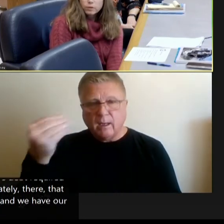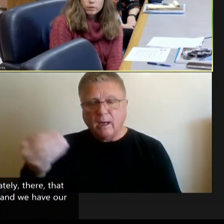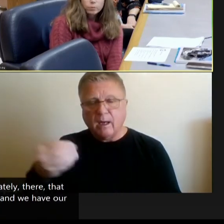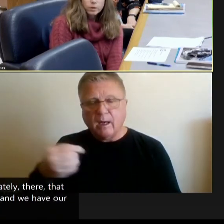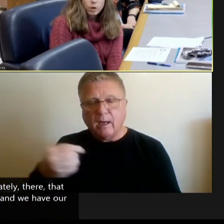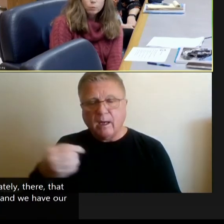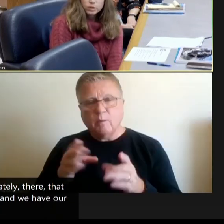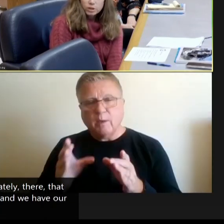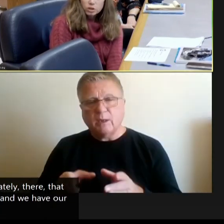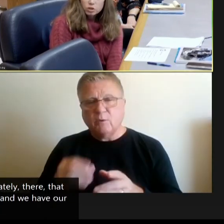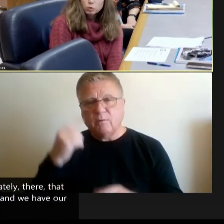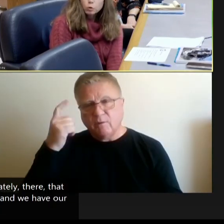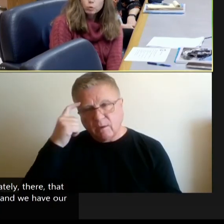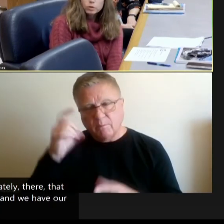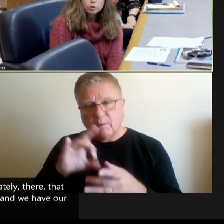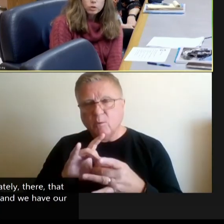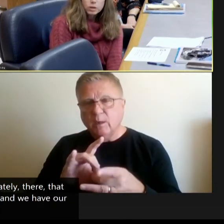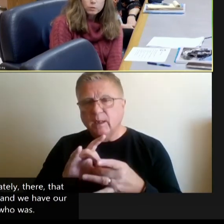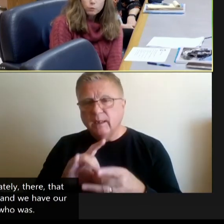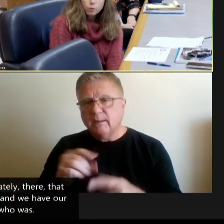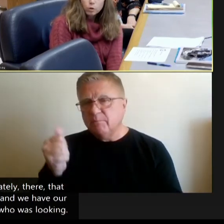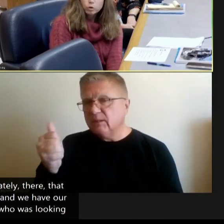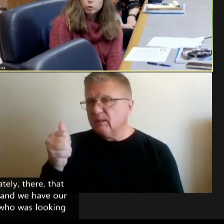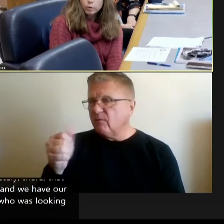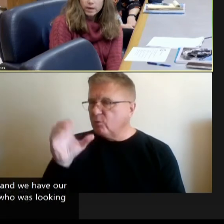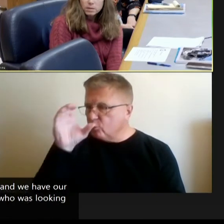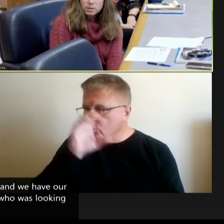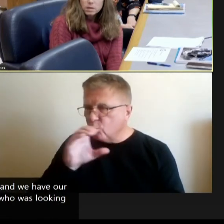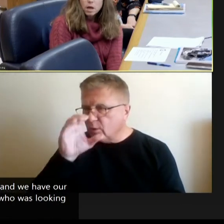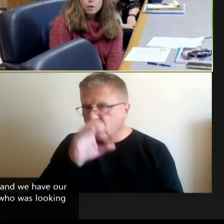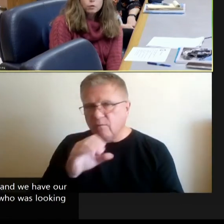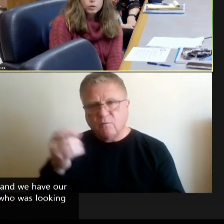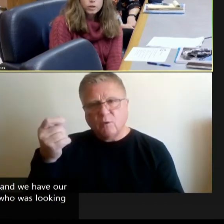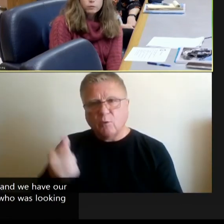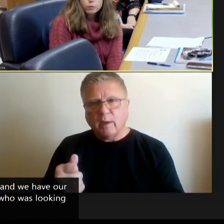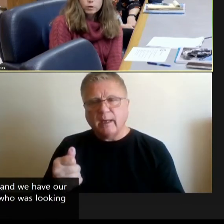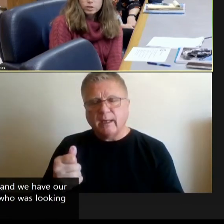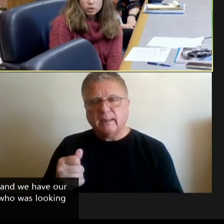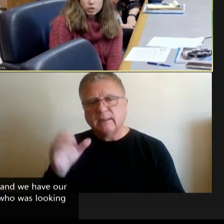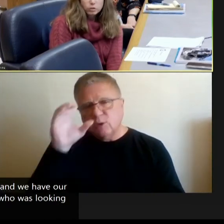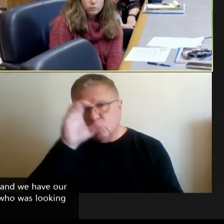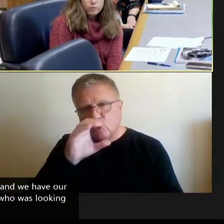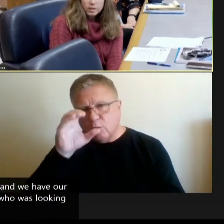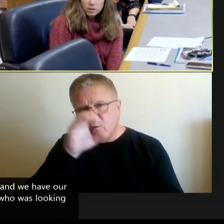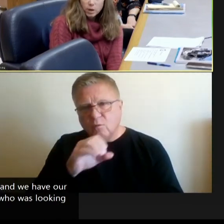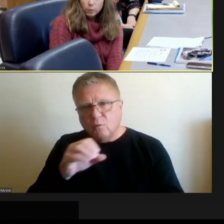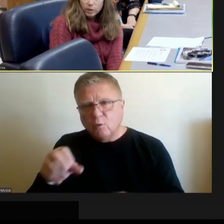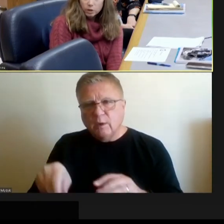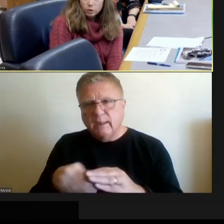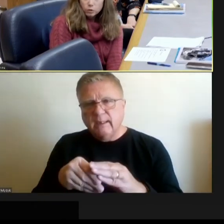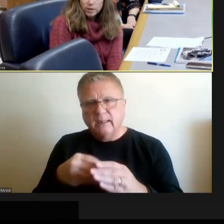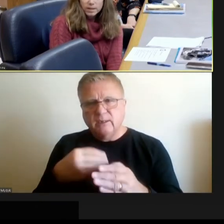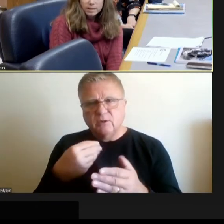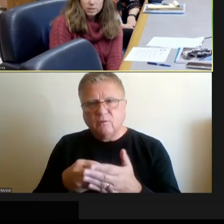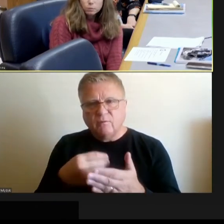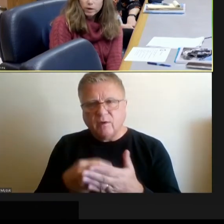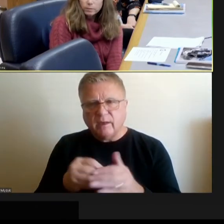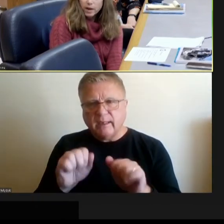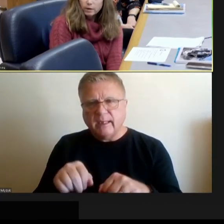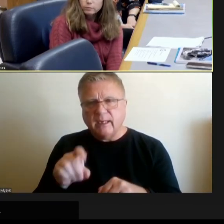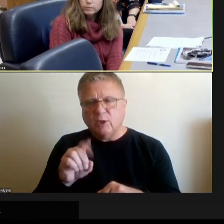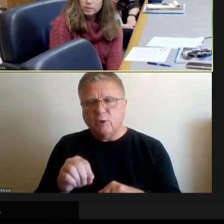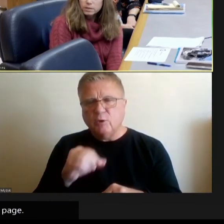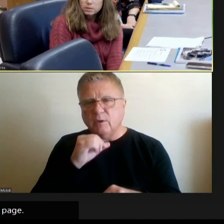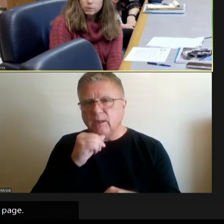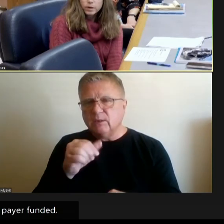of government relations who is looking for grants, looking for additional funding that we can do that isn't